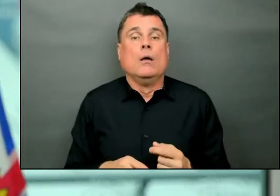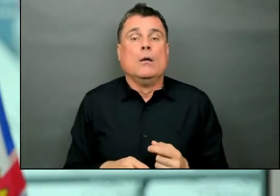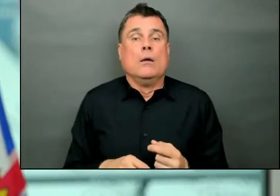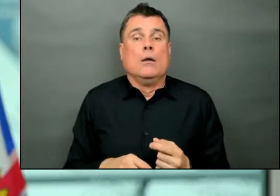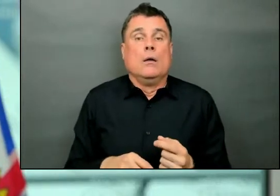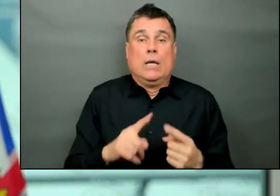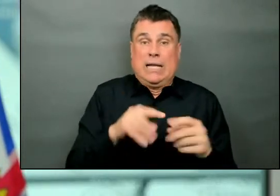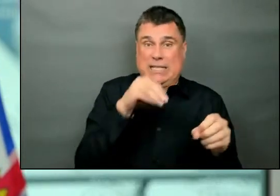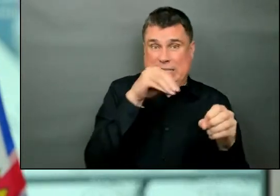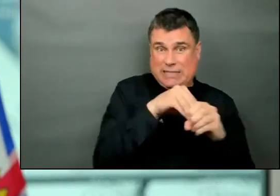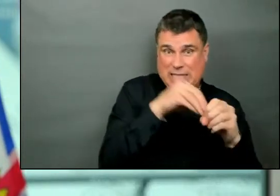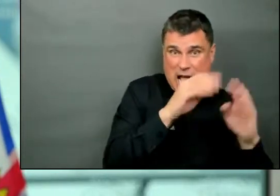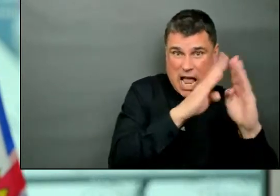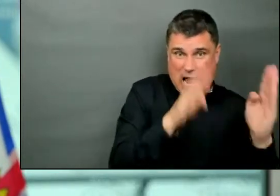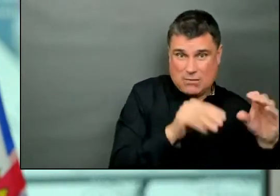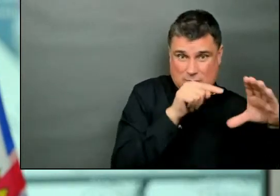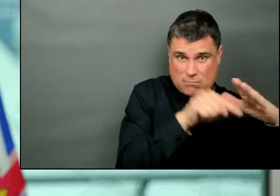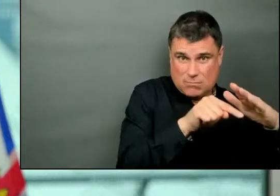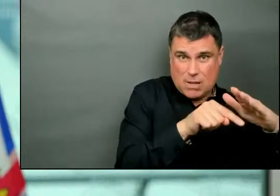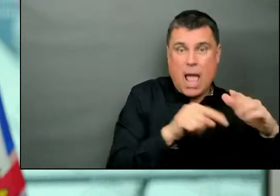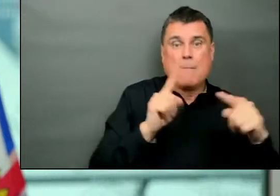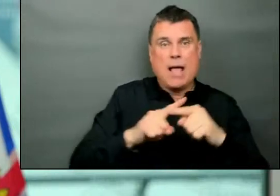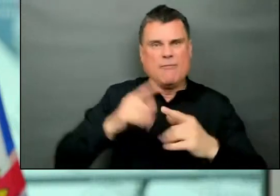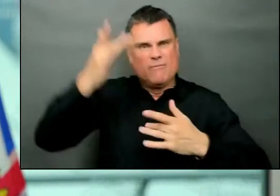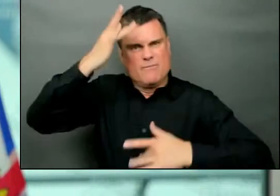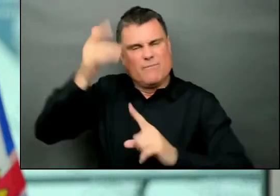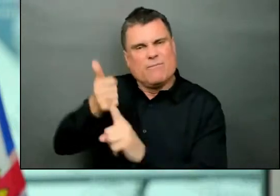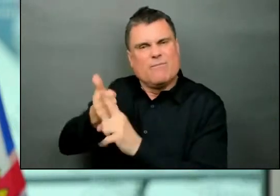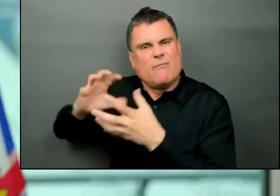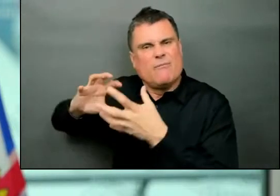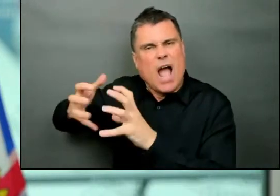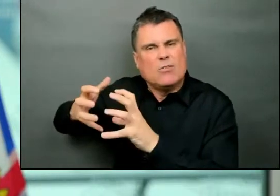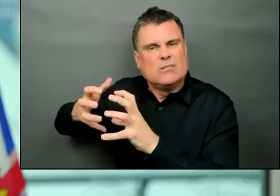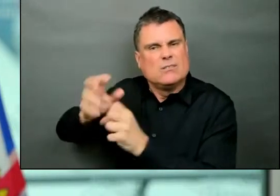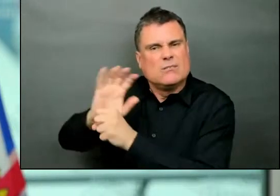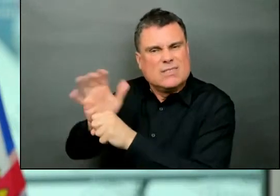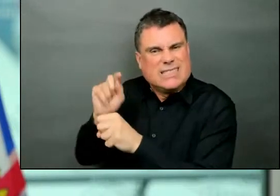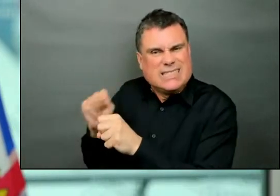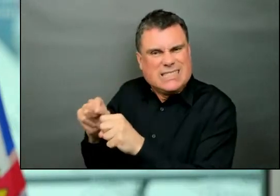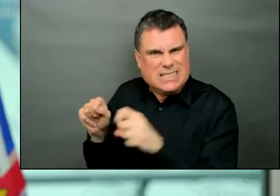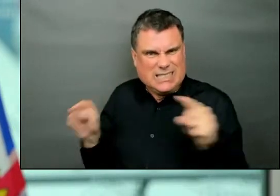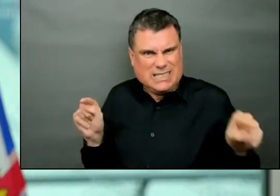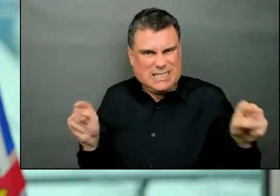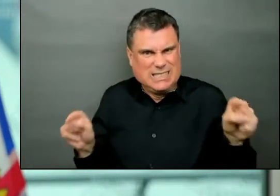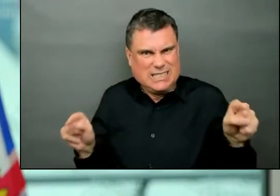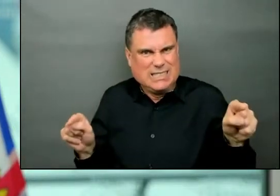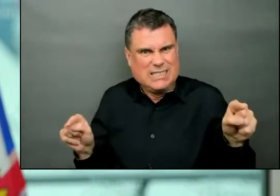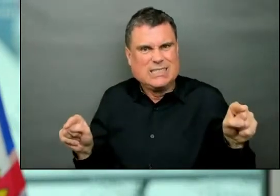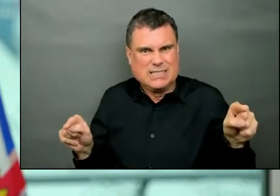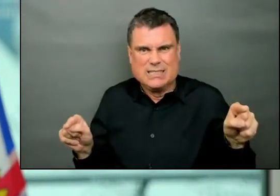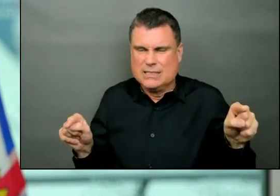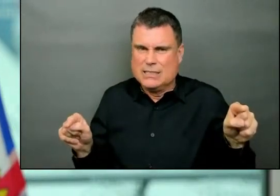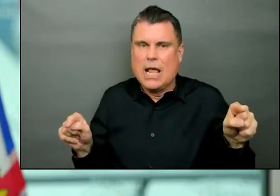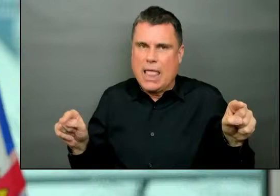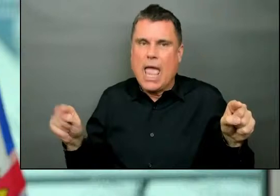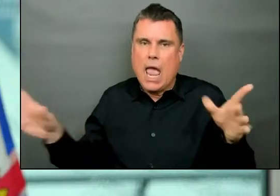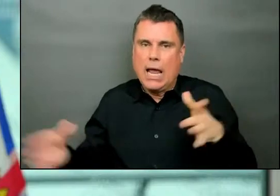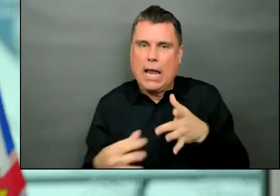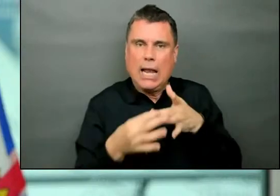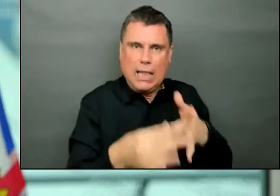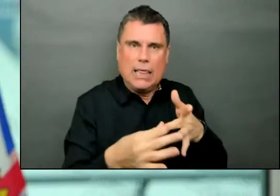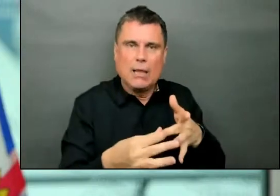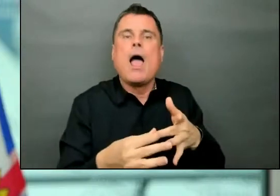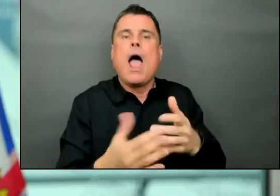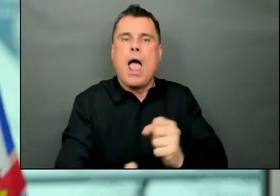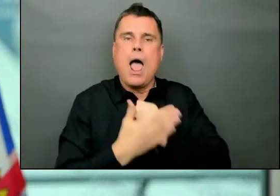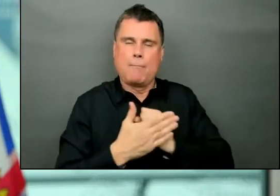sense of how many people are infected with these variants, how it's being transmitted in our communities, although we are not yet at